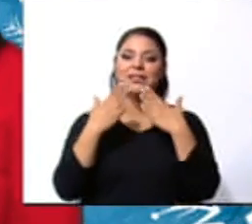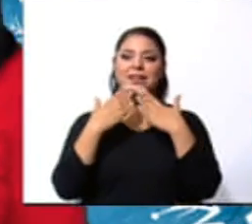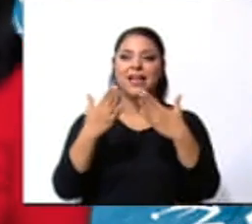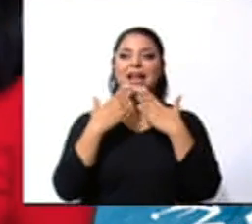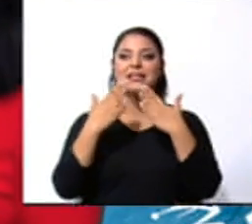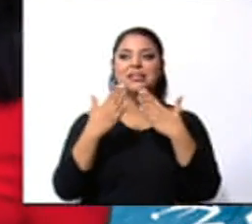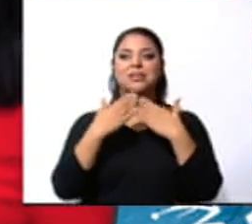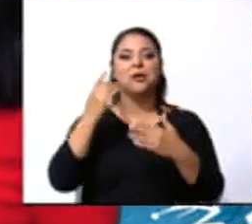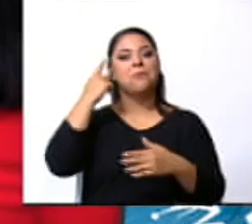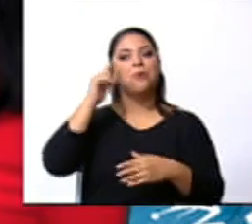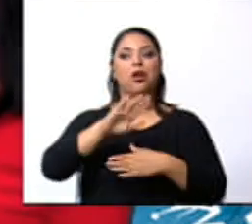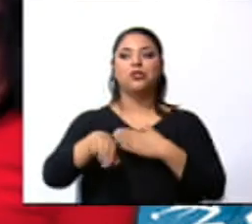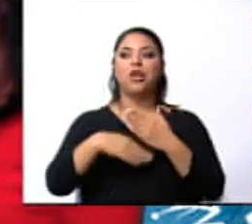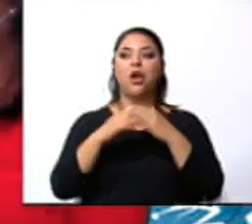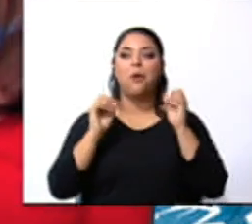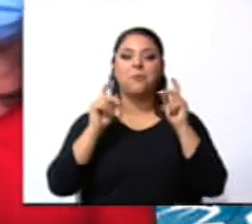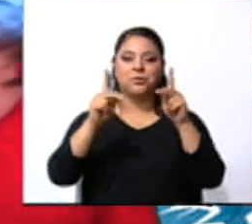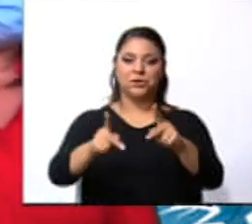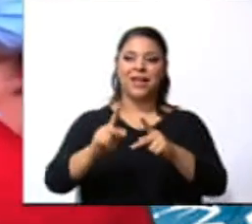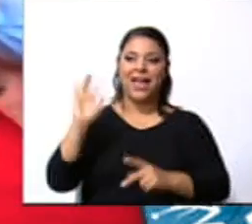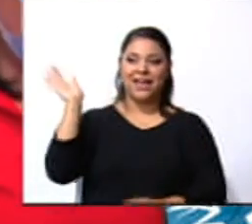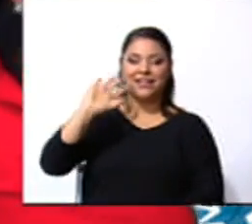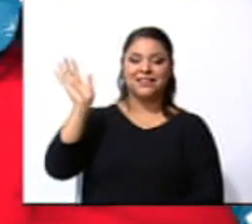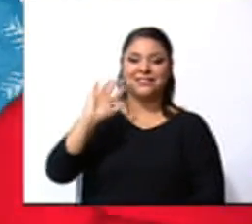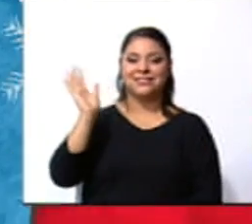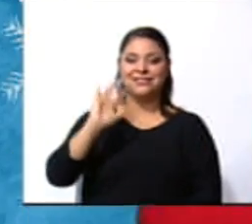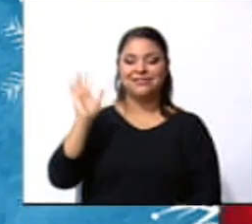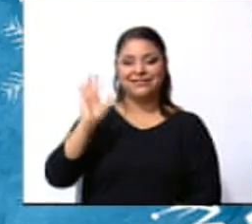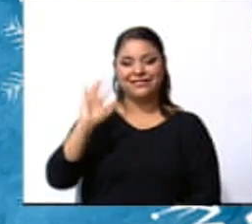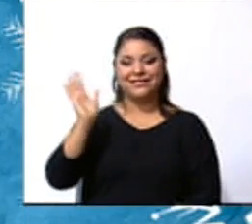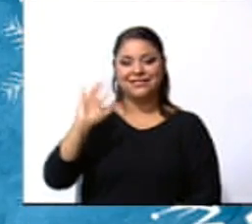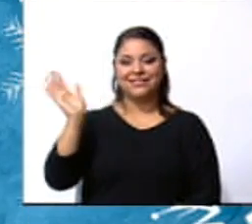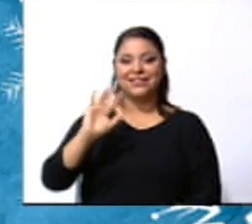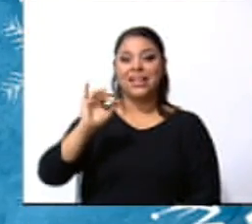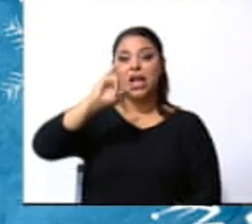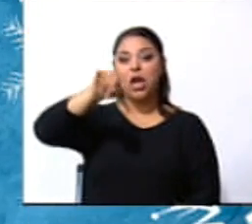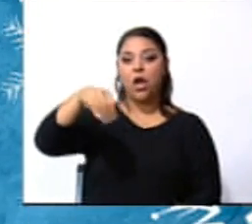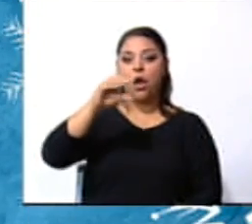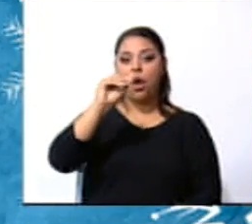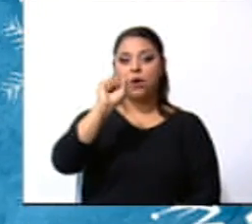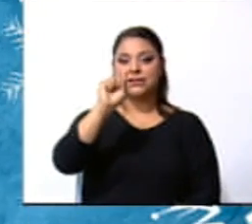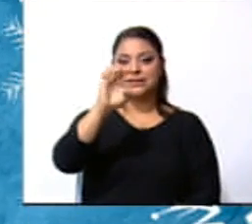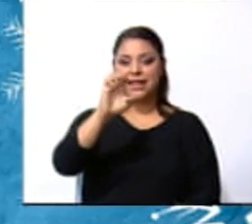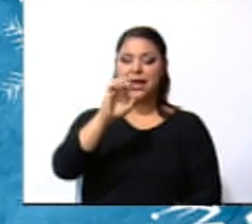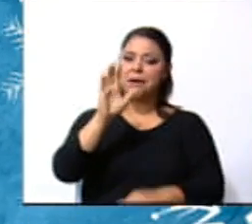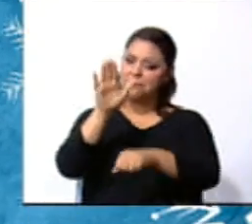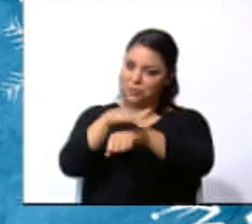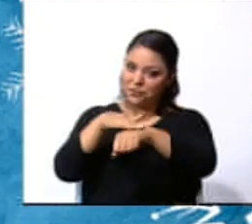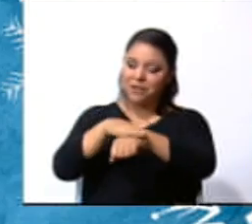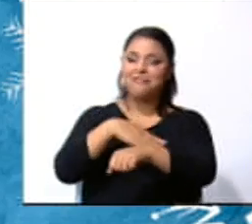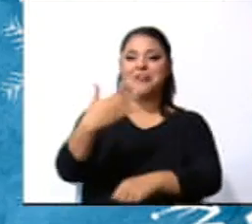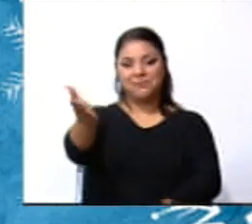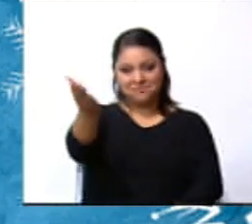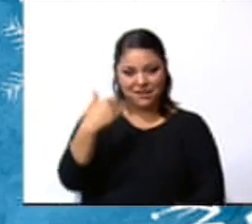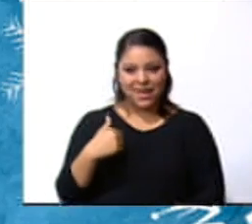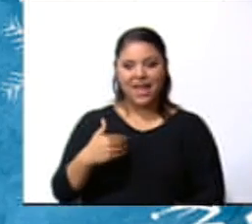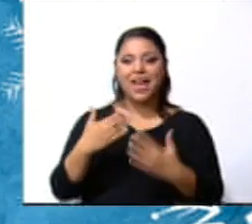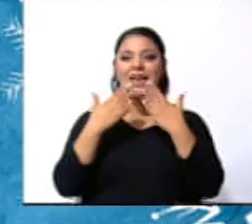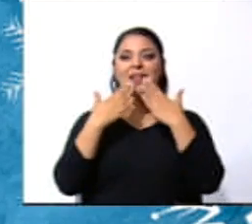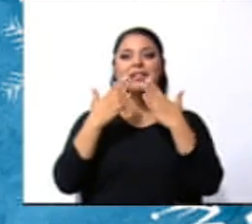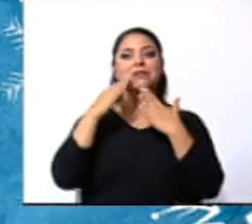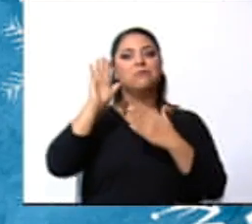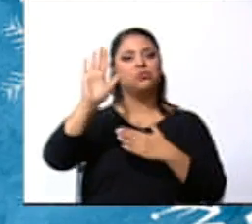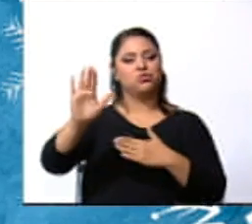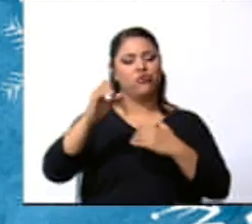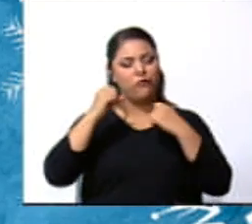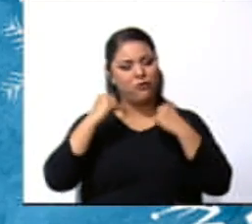thank you very much once again for the opportunity, Ofelia. Thank you very much. Jose, please come here. Thank you for your hard